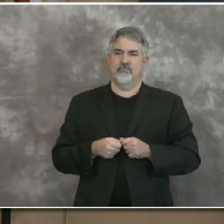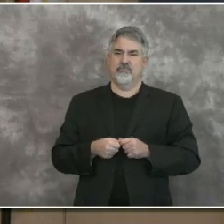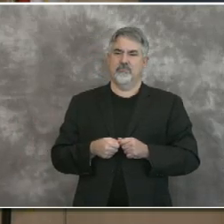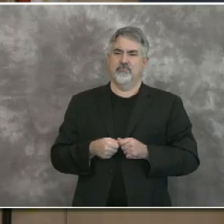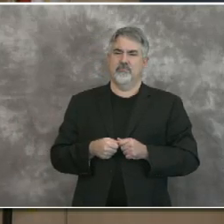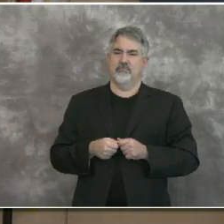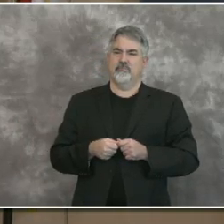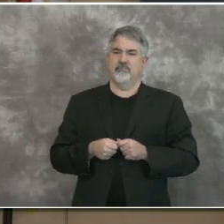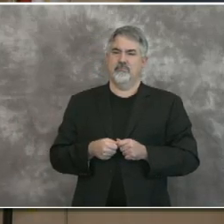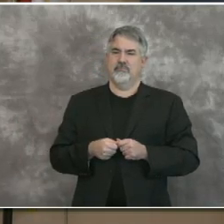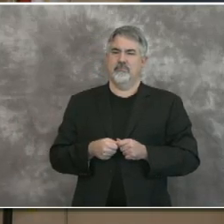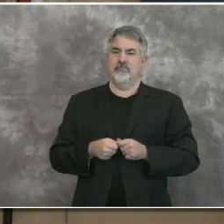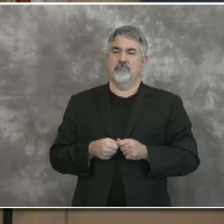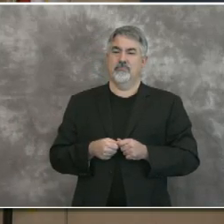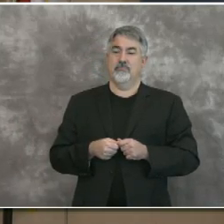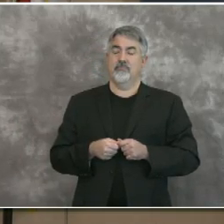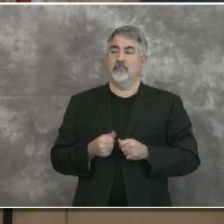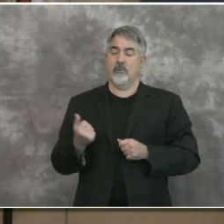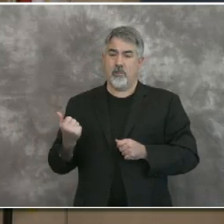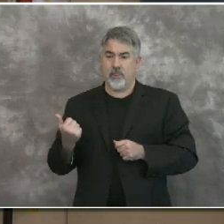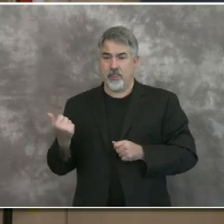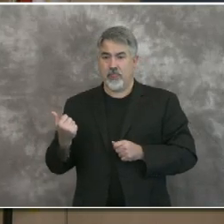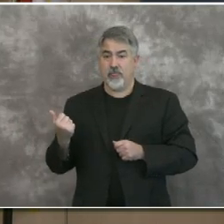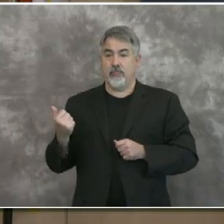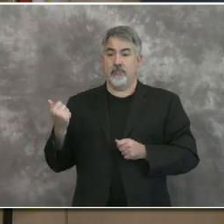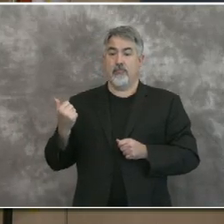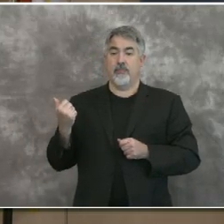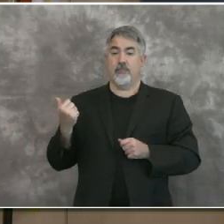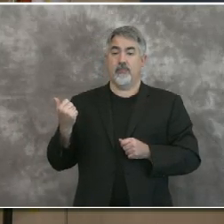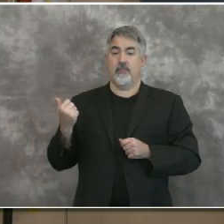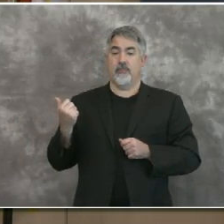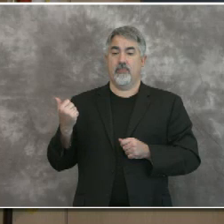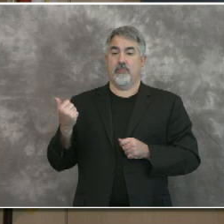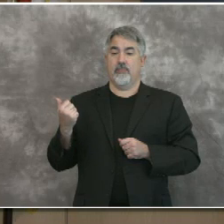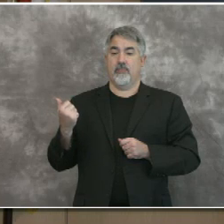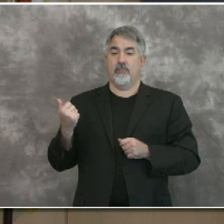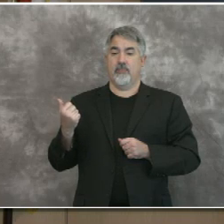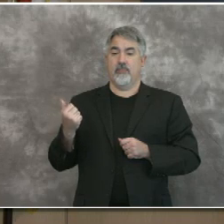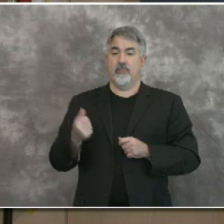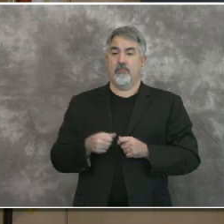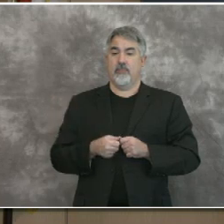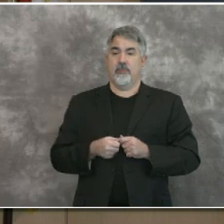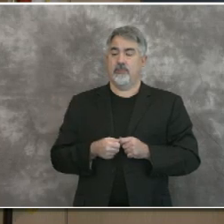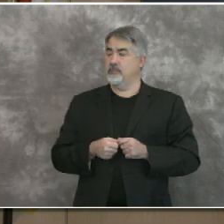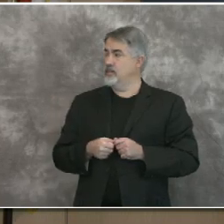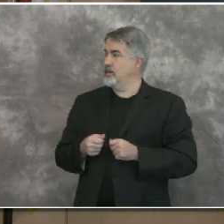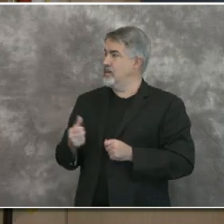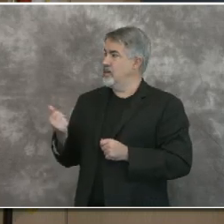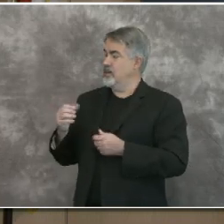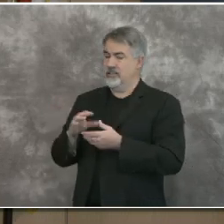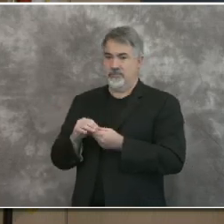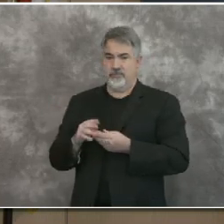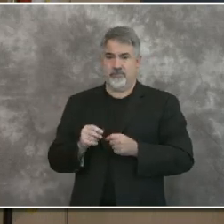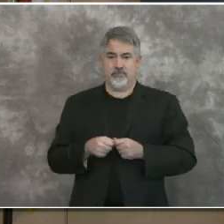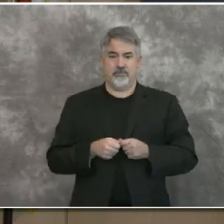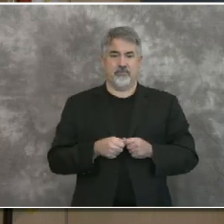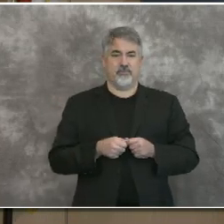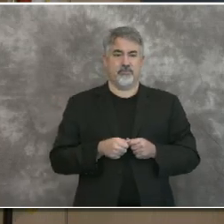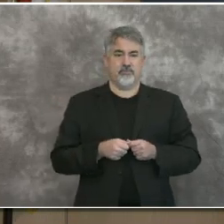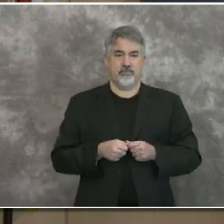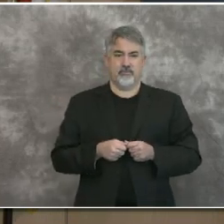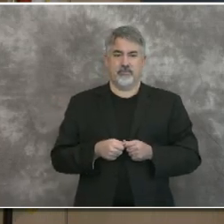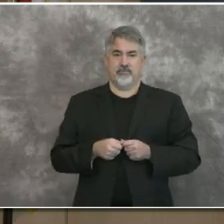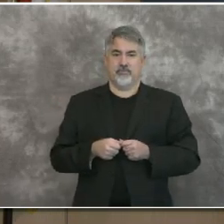Yeah, as it relates to their announcements or their plans, that really is a question better directed to the state of California, as it is their